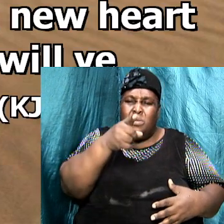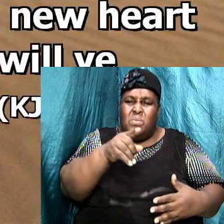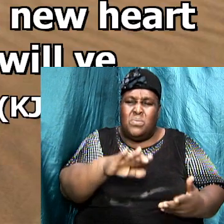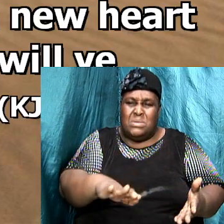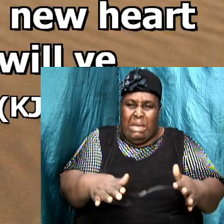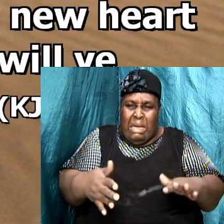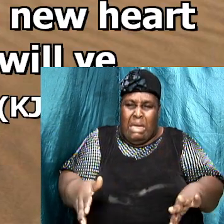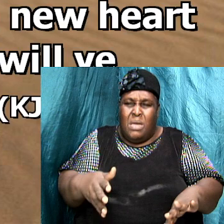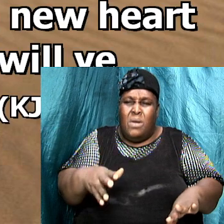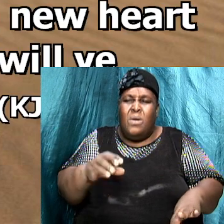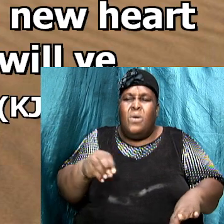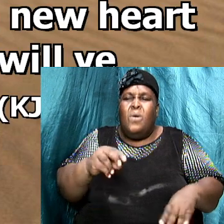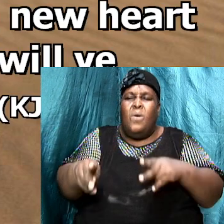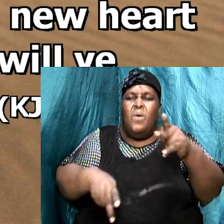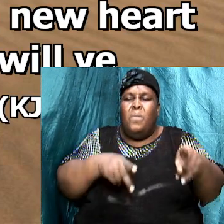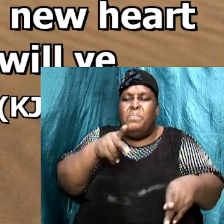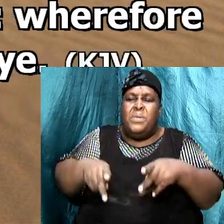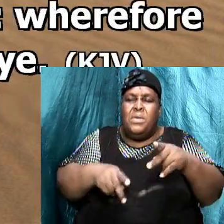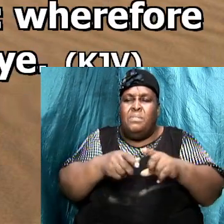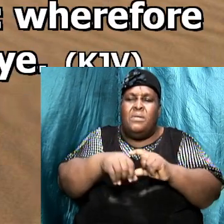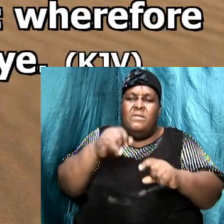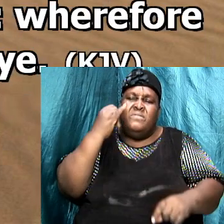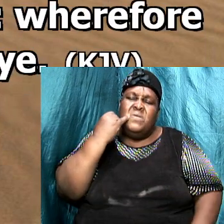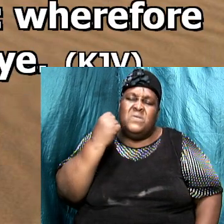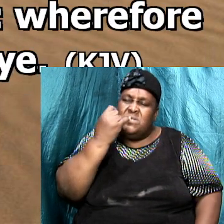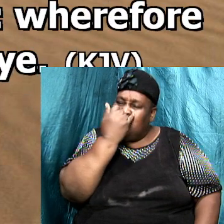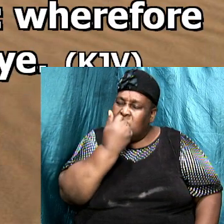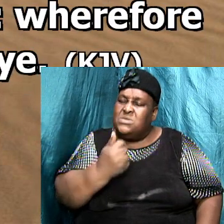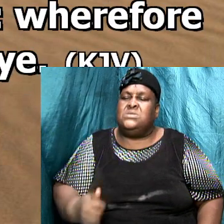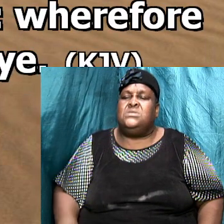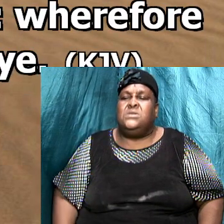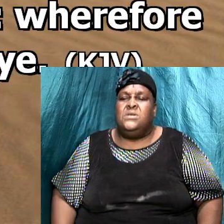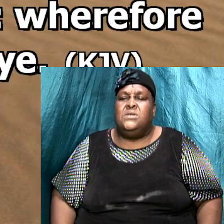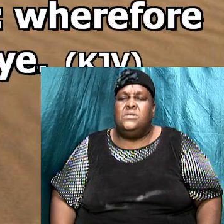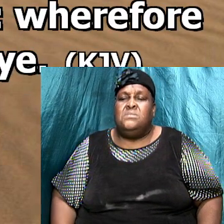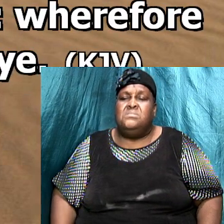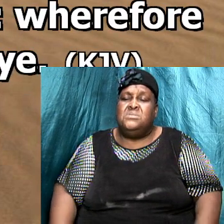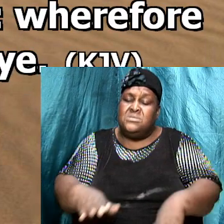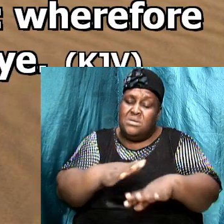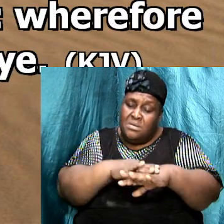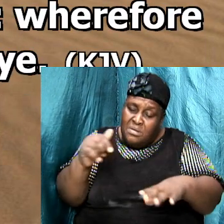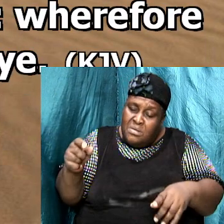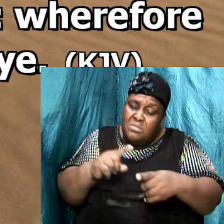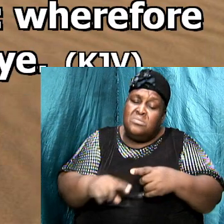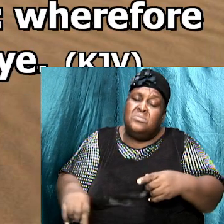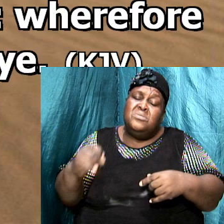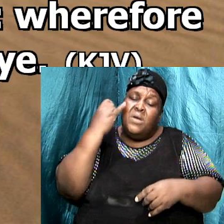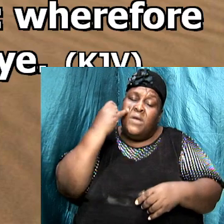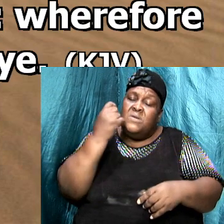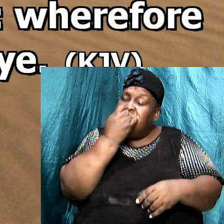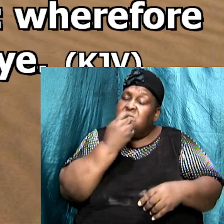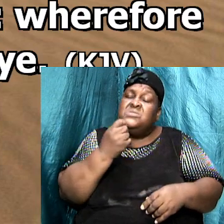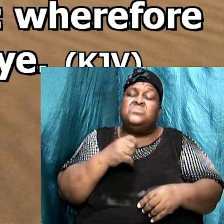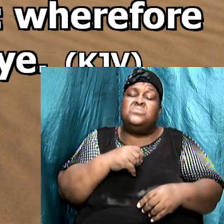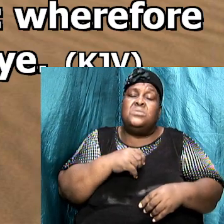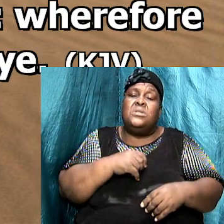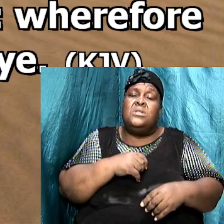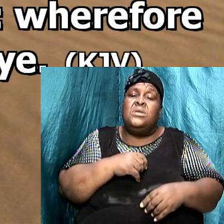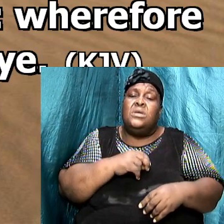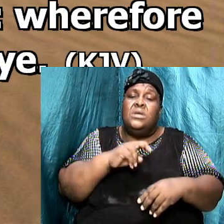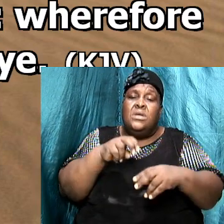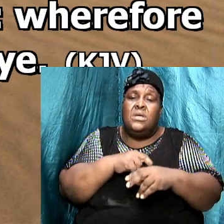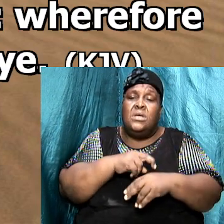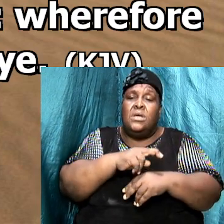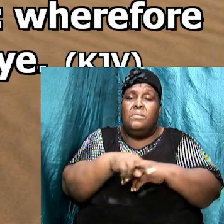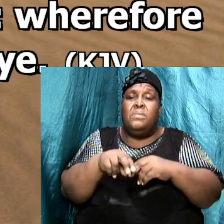die, O house of Israel? So this is a call now to Israel, a nation. Insofar I have no pleasure in the